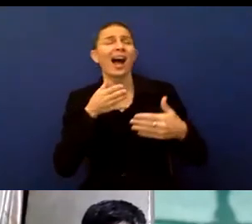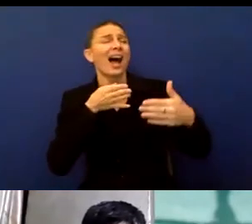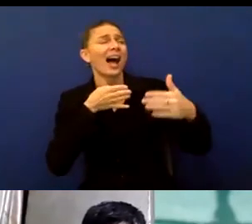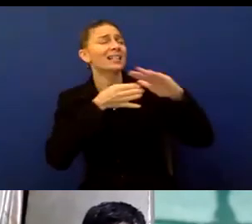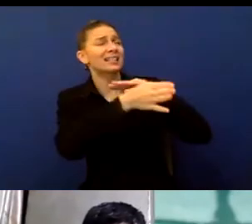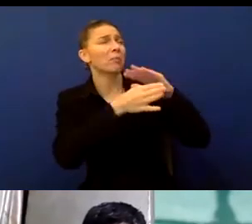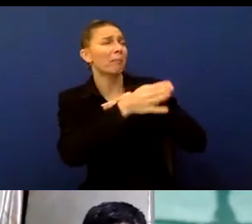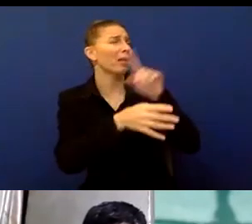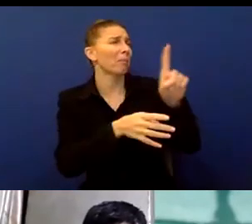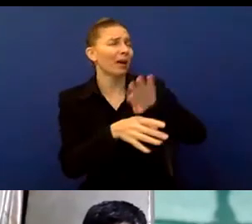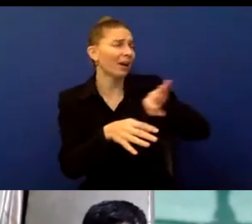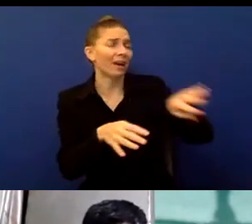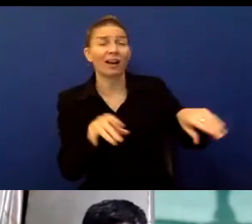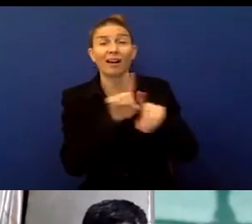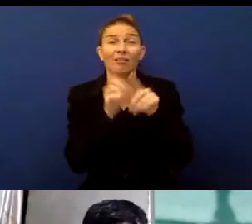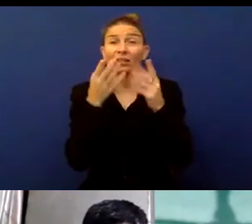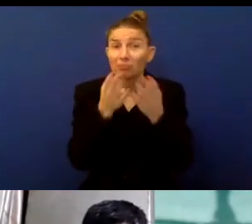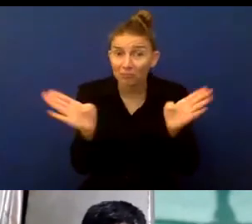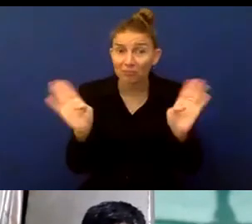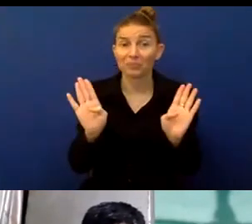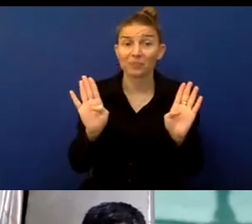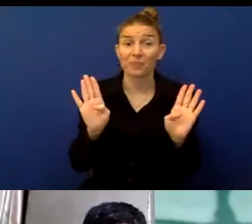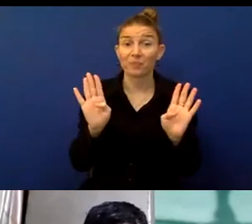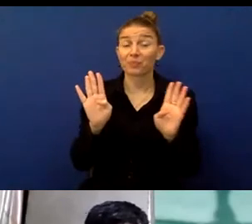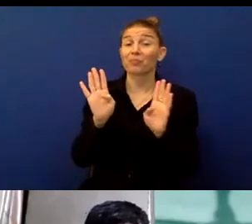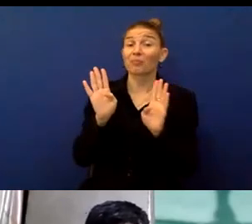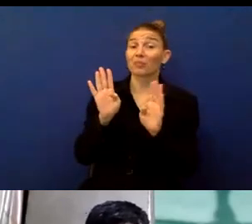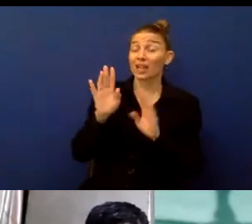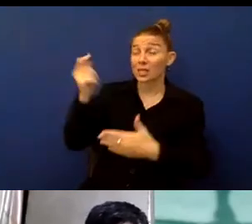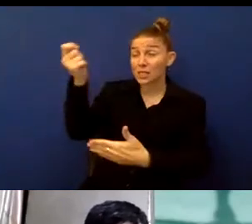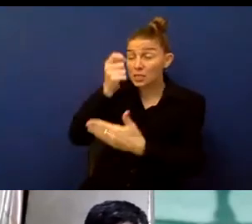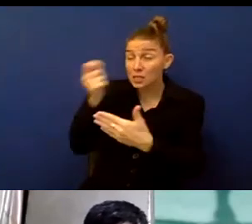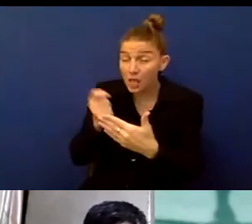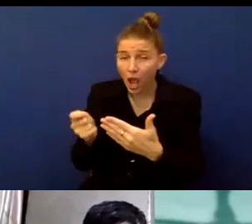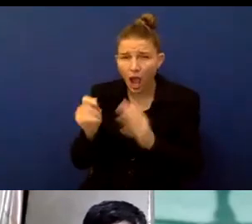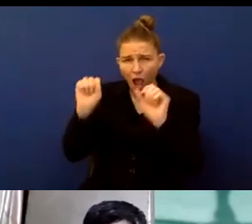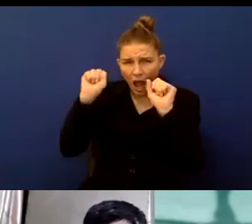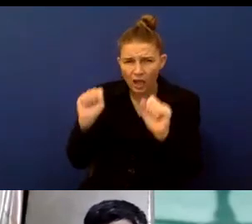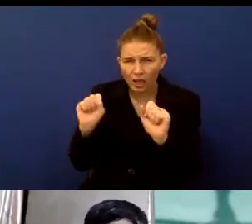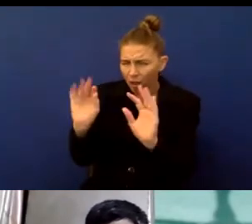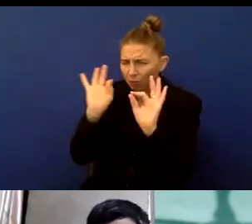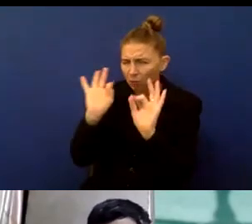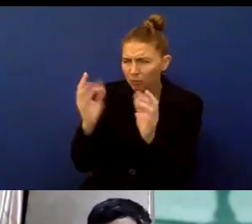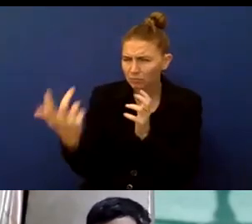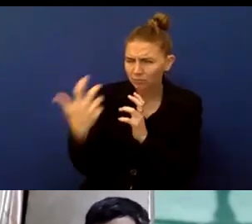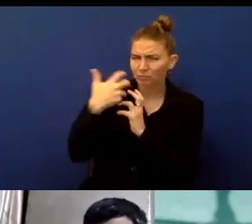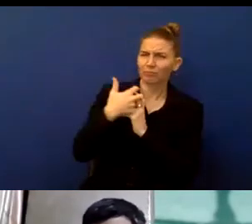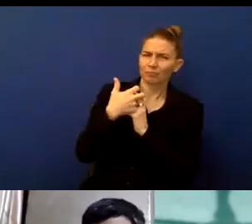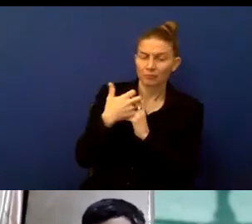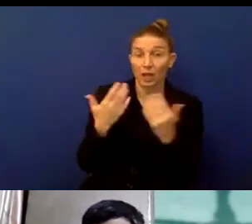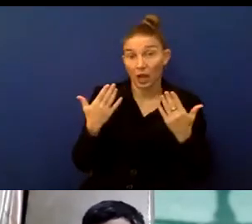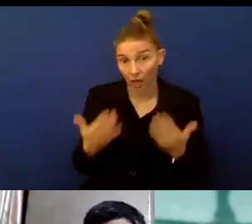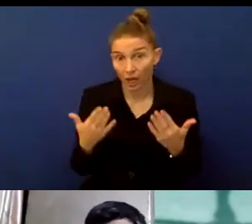experience depends a lot on the ability to customize the design and make it as user-friendly as possible. We're in the process of